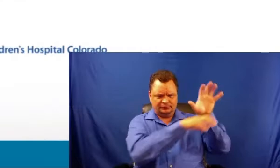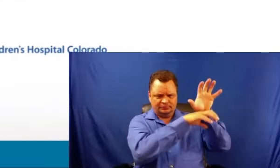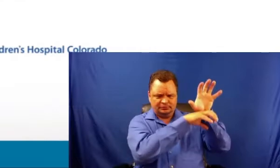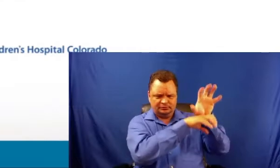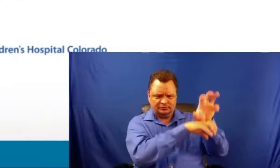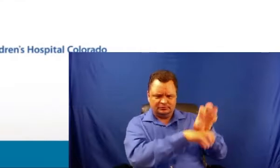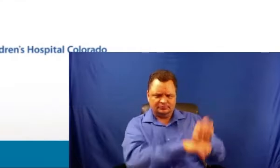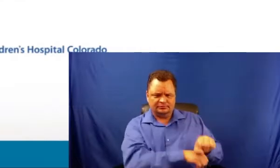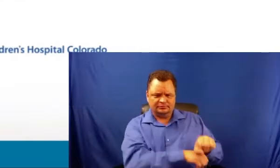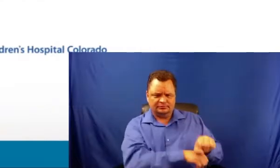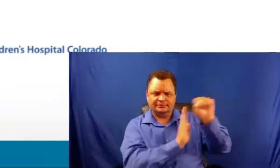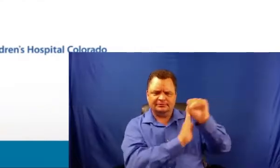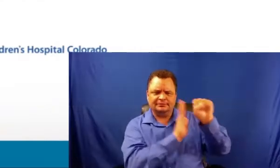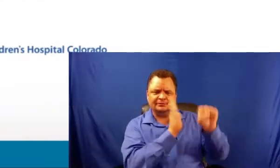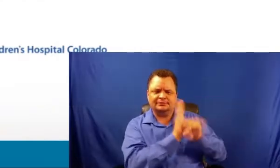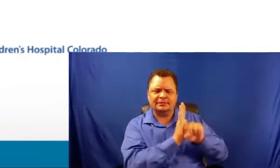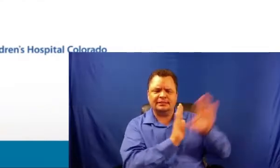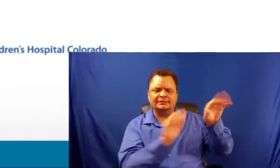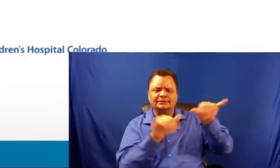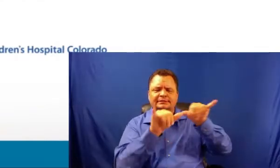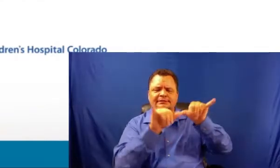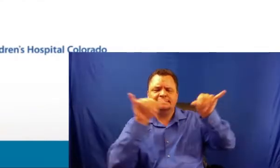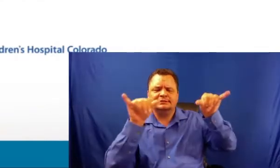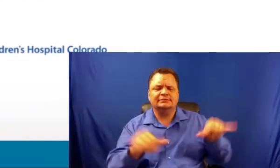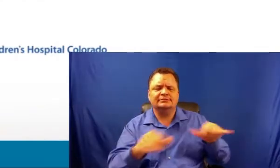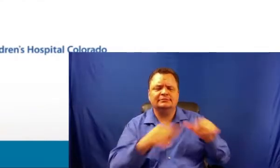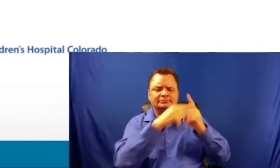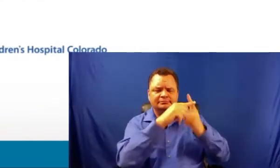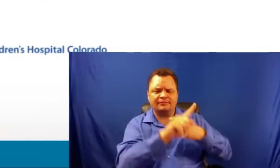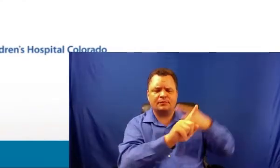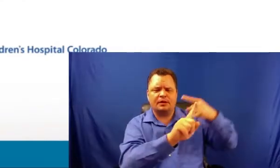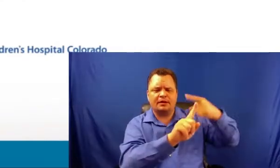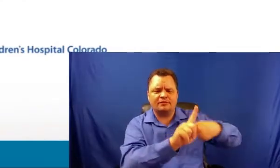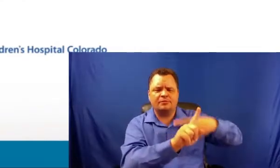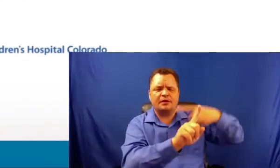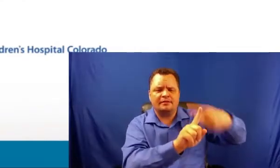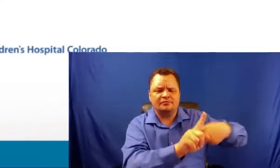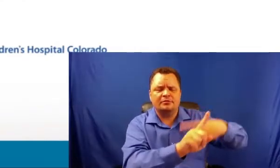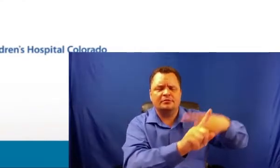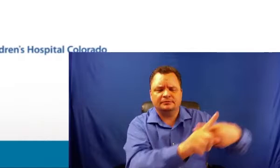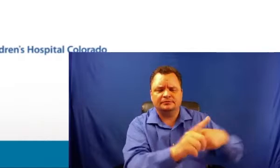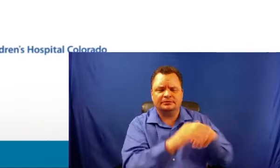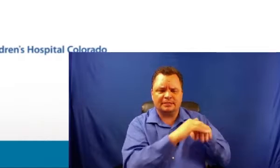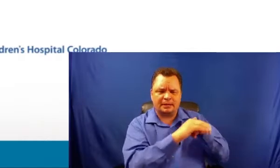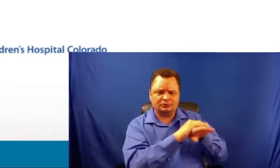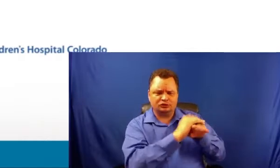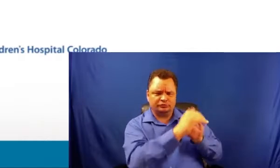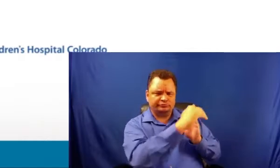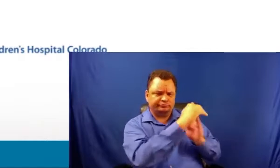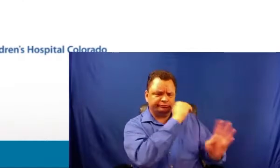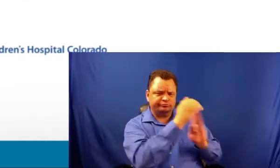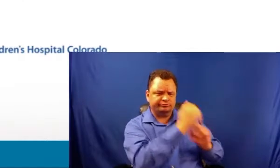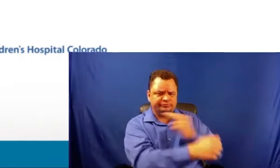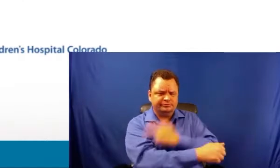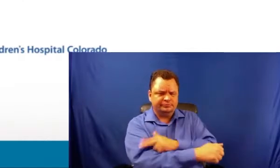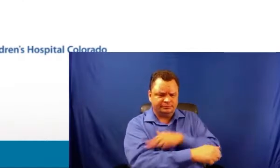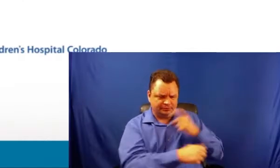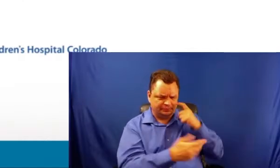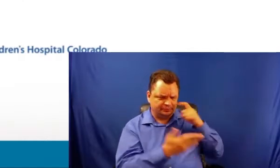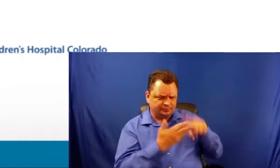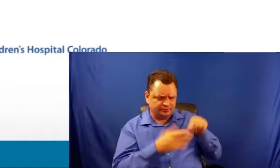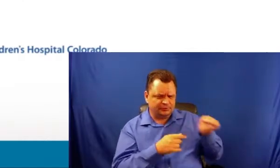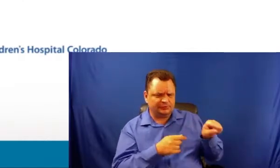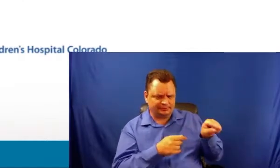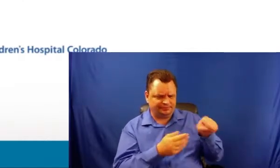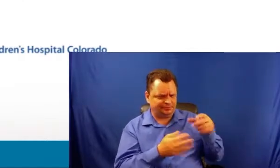seeing consistent cases that are spawning hospitalizations and therefore inflating the census. So it's important to note that we are at that